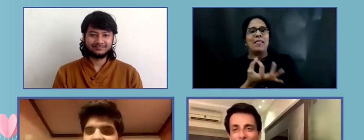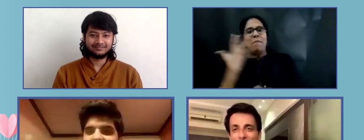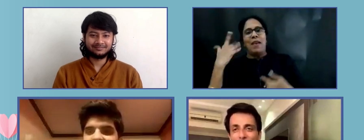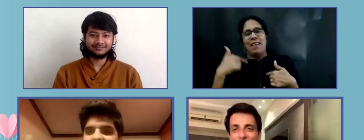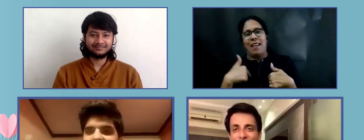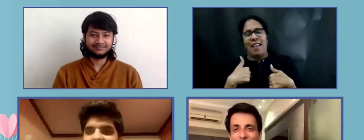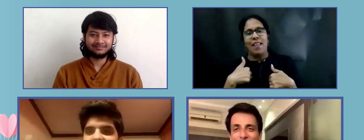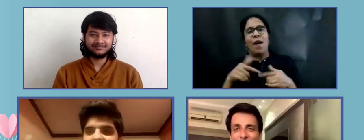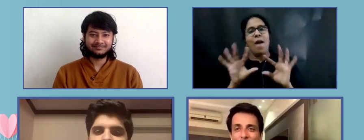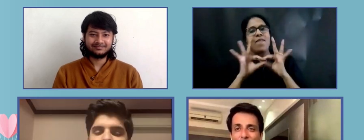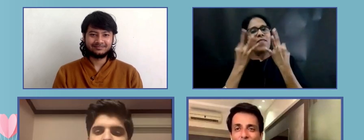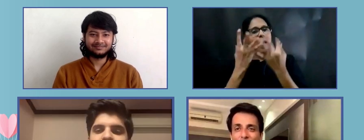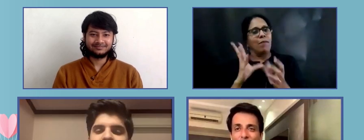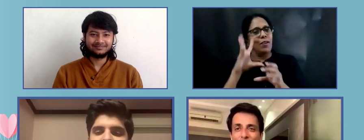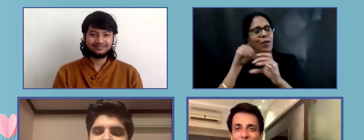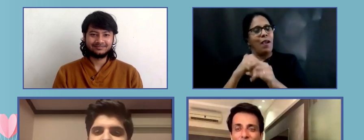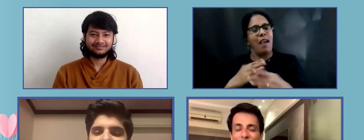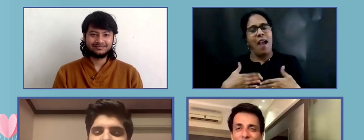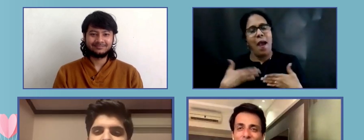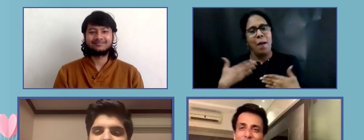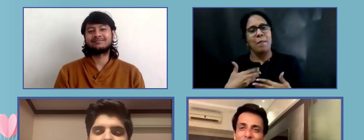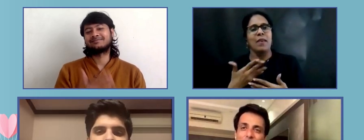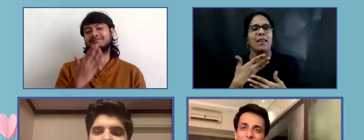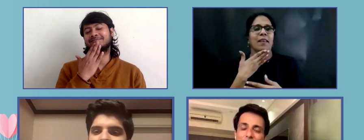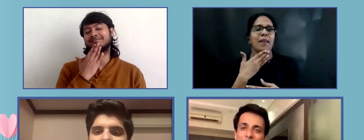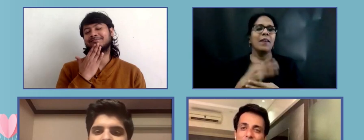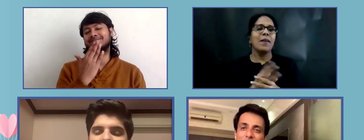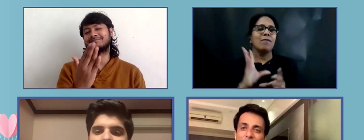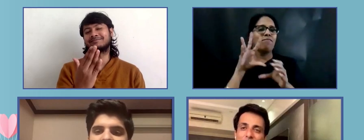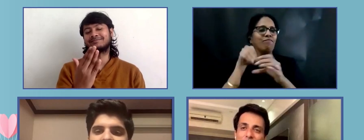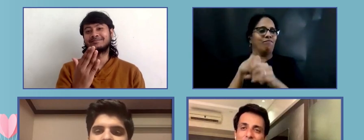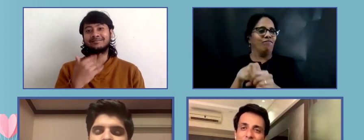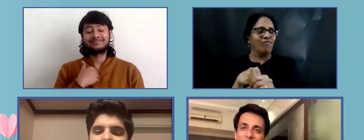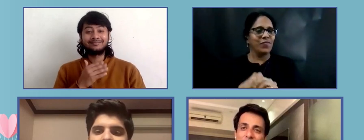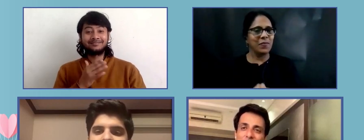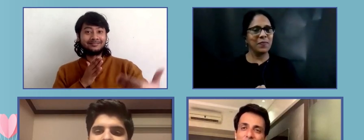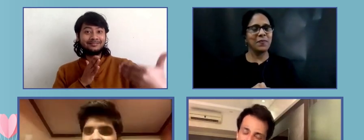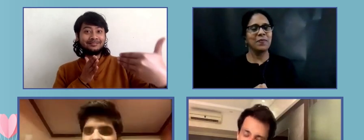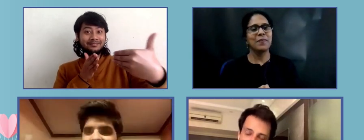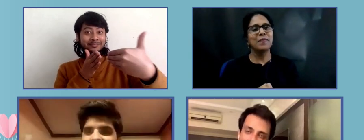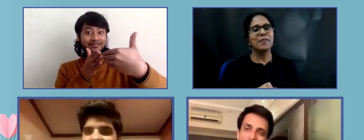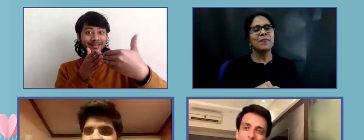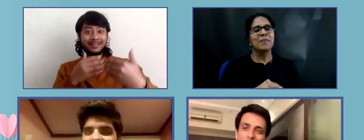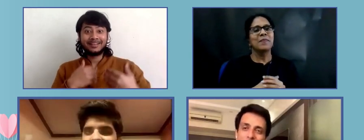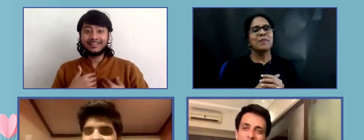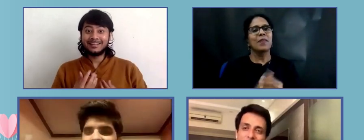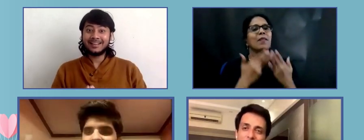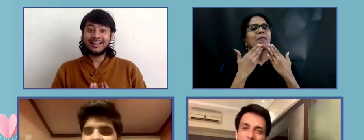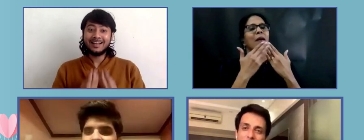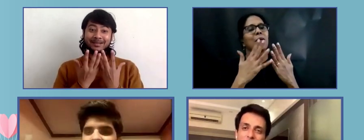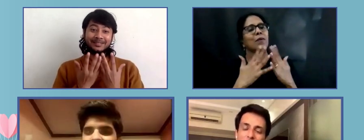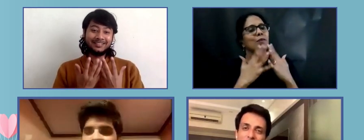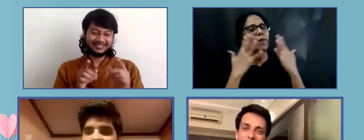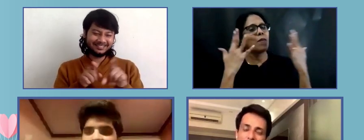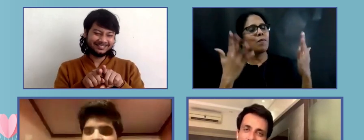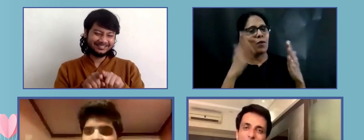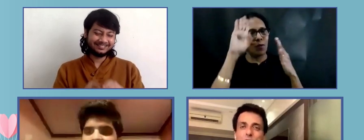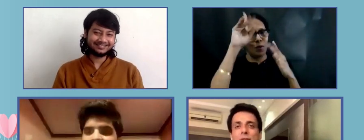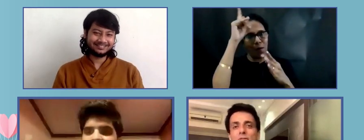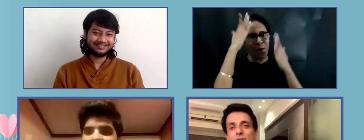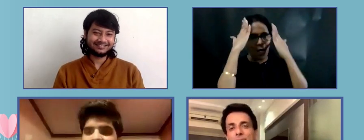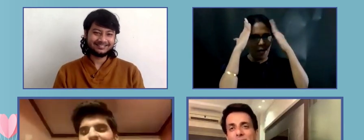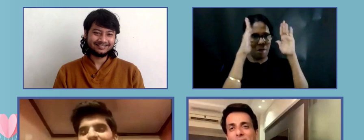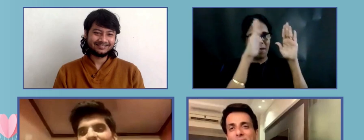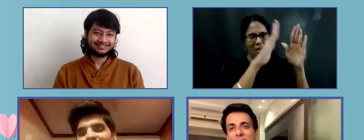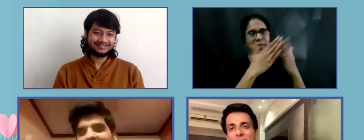this family today. Thanks. I'm so happy to meet you. Thank you so much, Pranav. God bless you, man. Thank you so